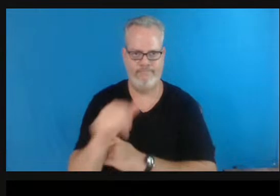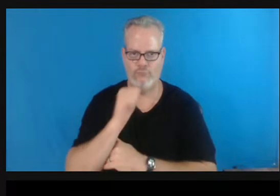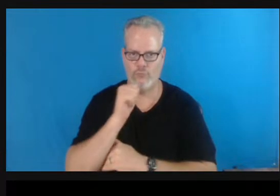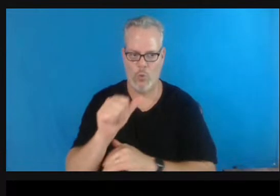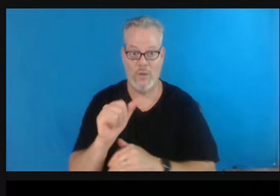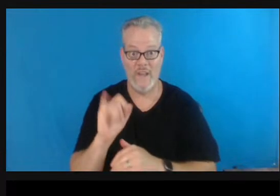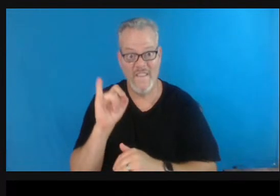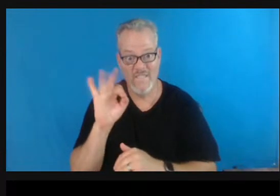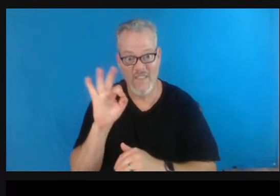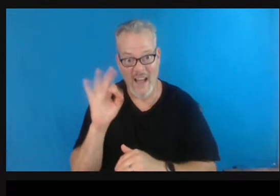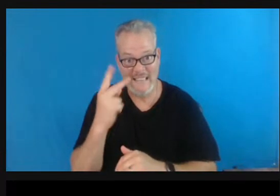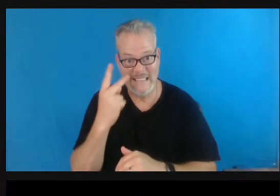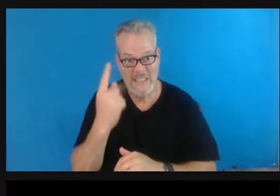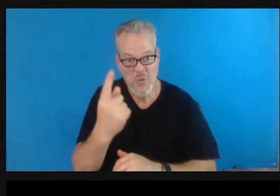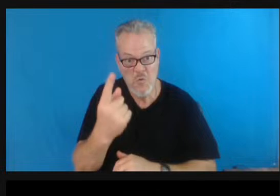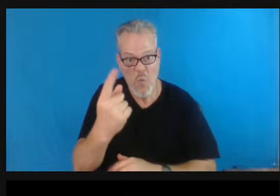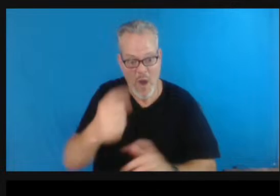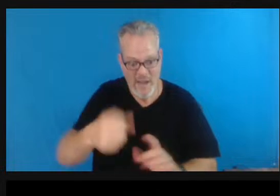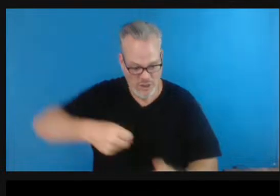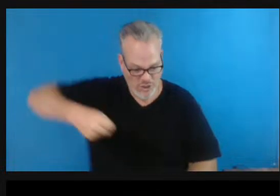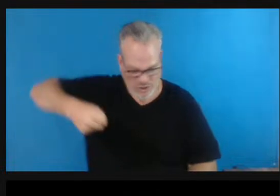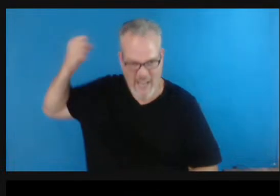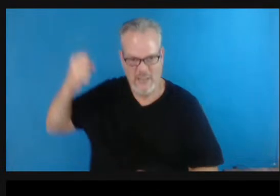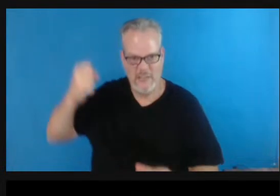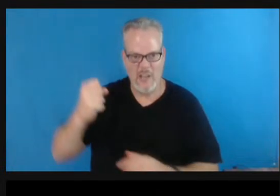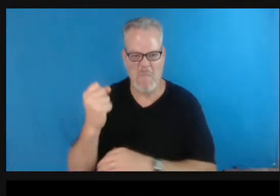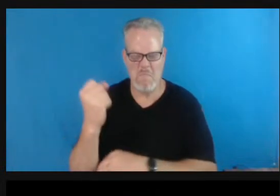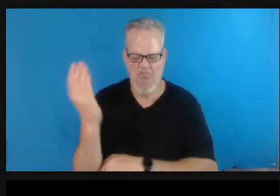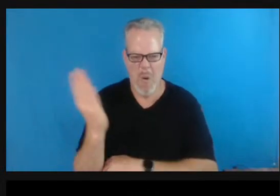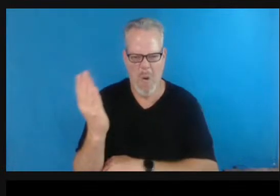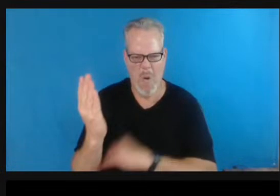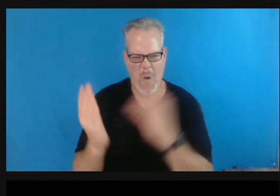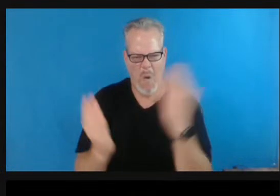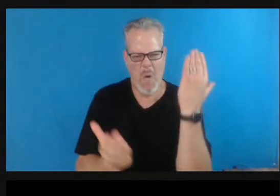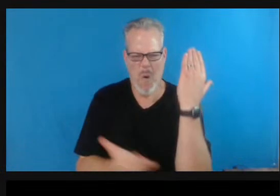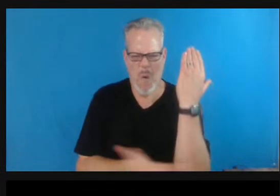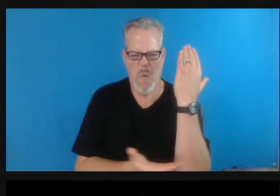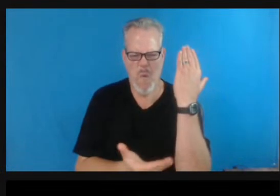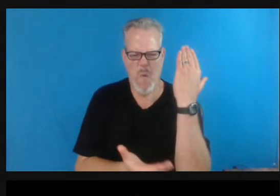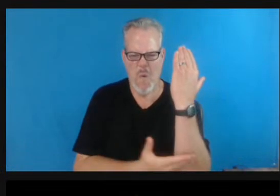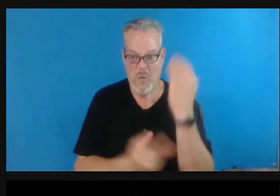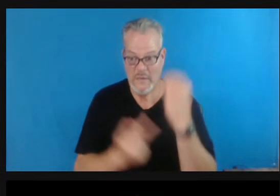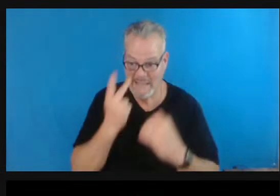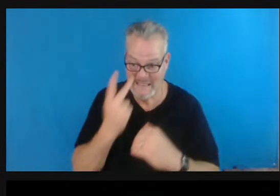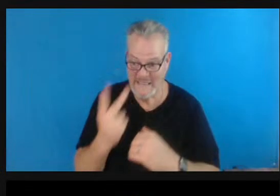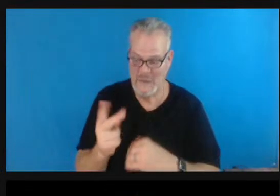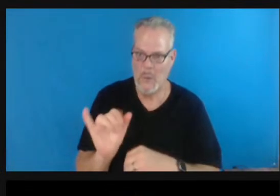see one chainsaw in a rental car, I'm not putting this back up anymore.